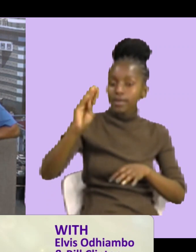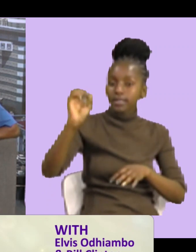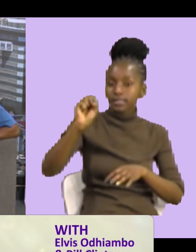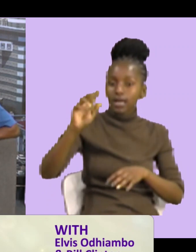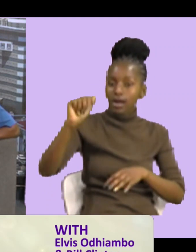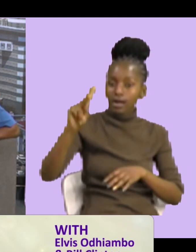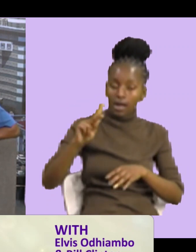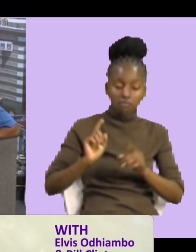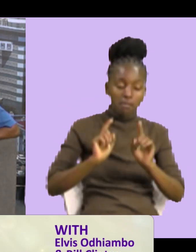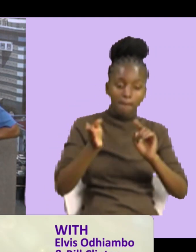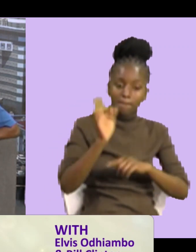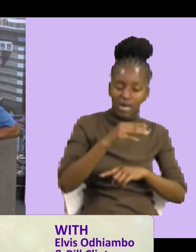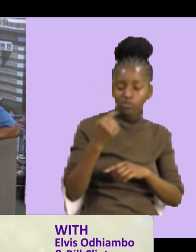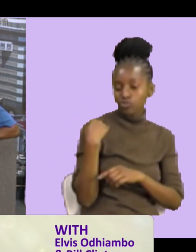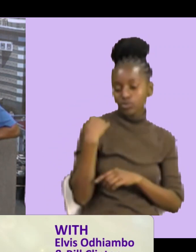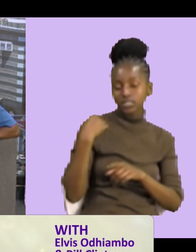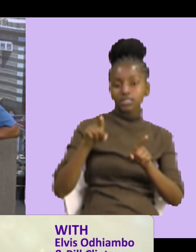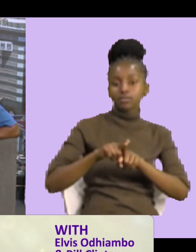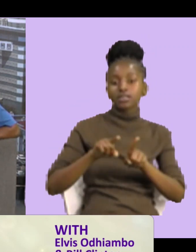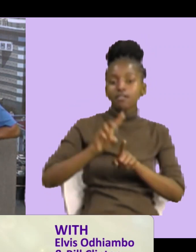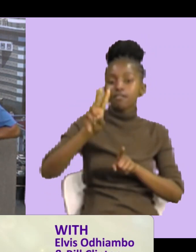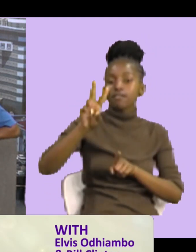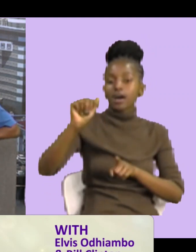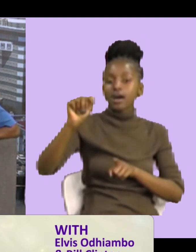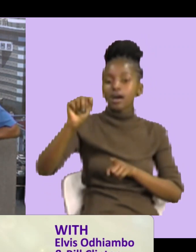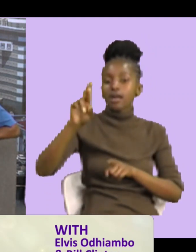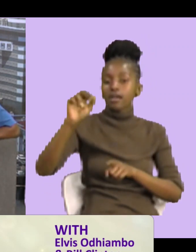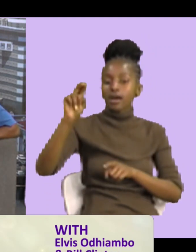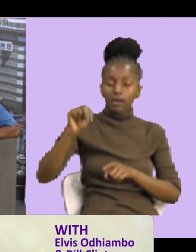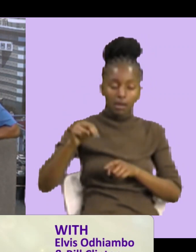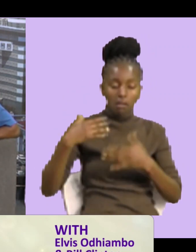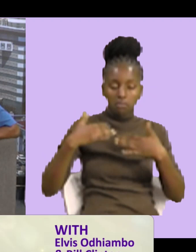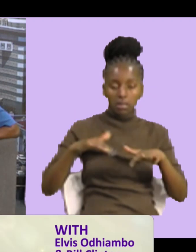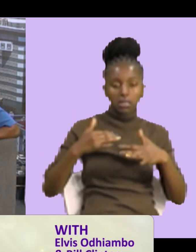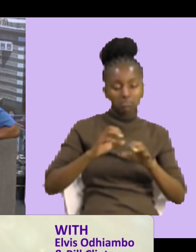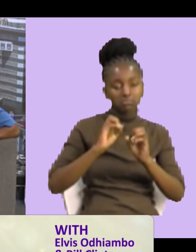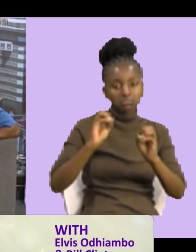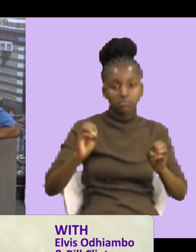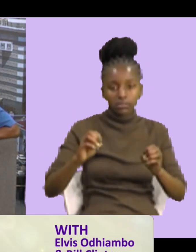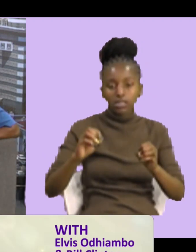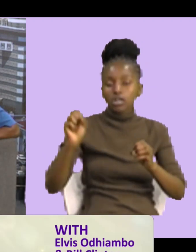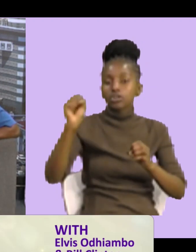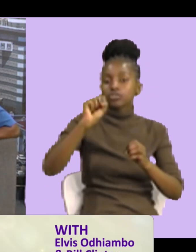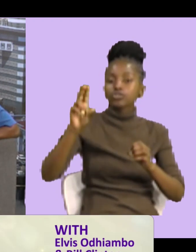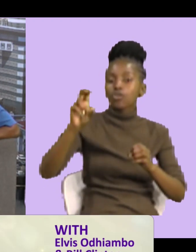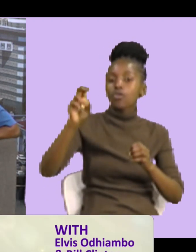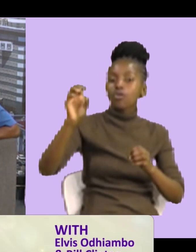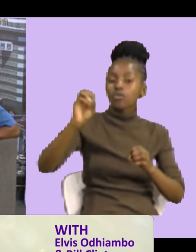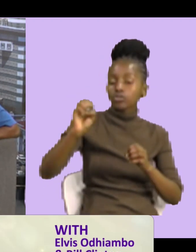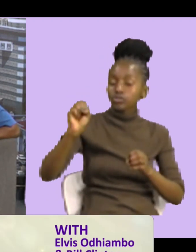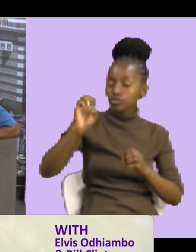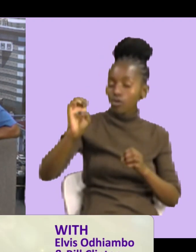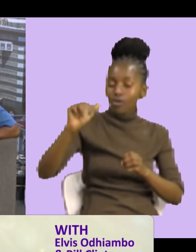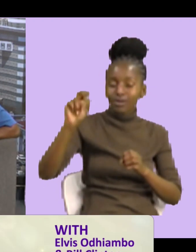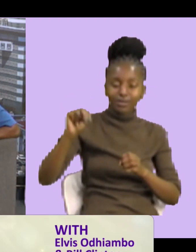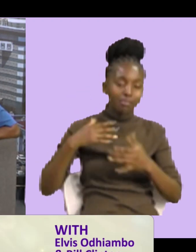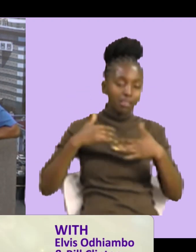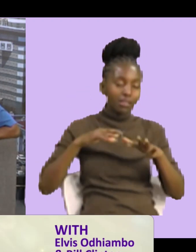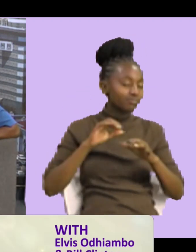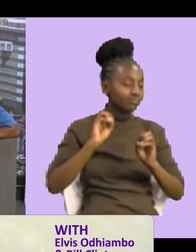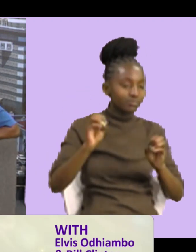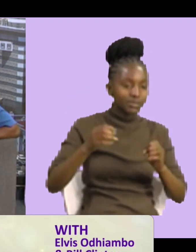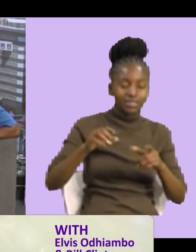is not playing 90 minutes. Johnny Evans was just taken off the other day. Shaw, Malacia are big doubts so